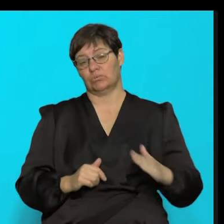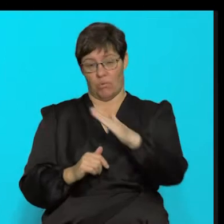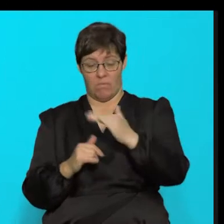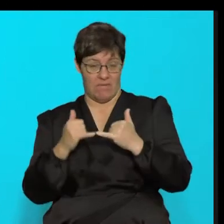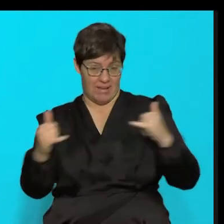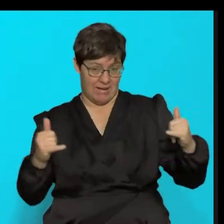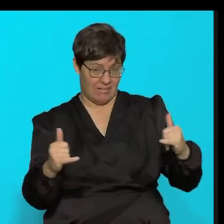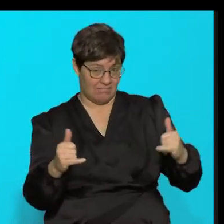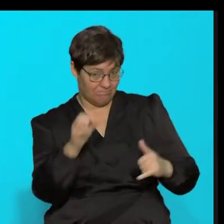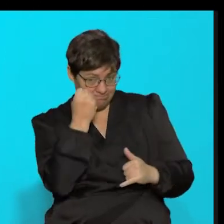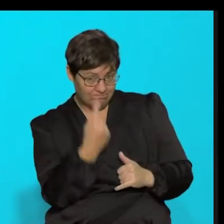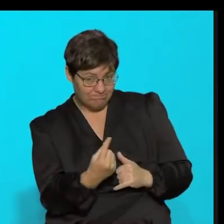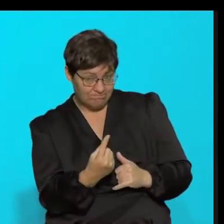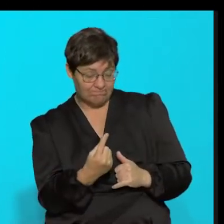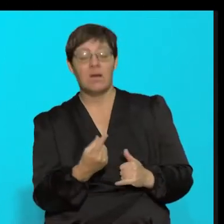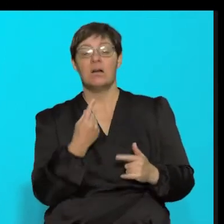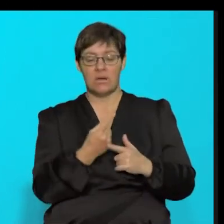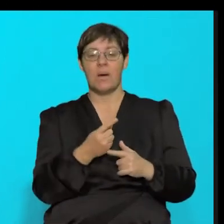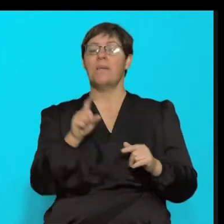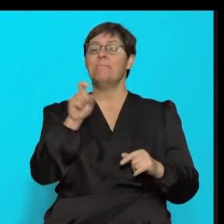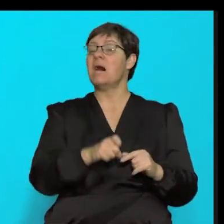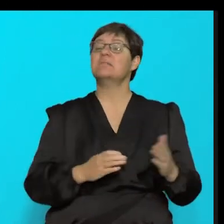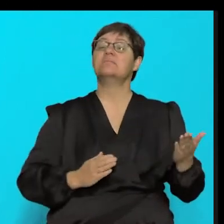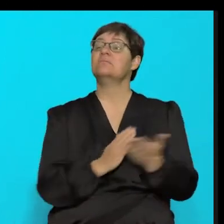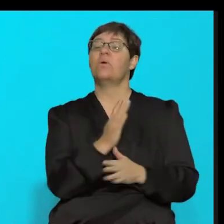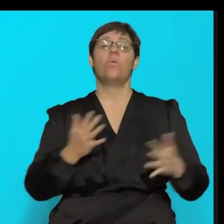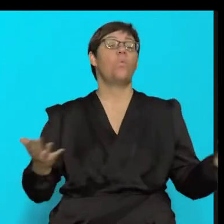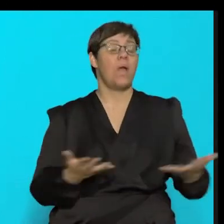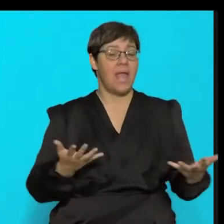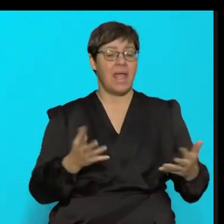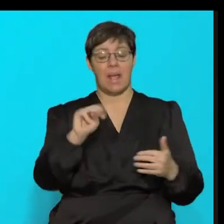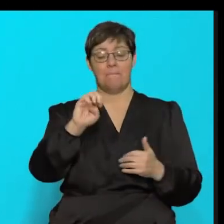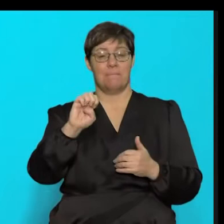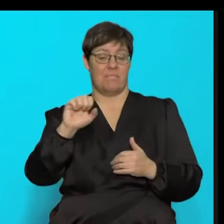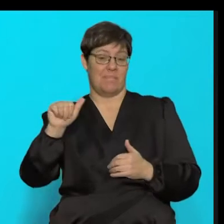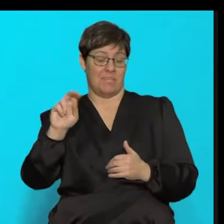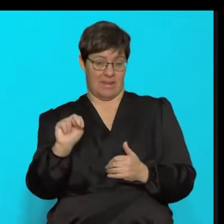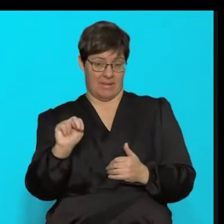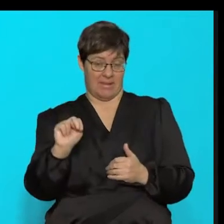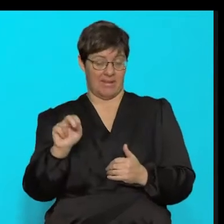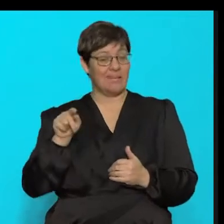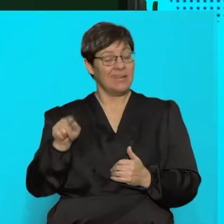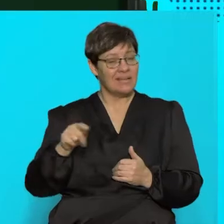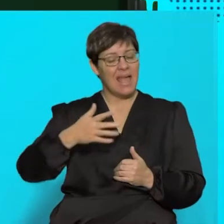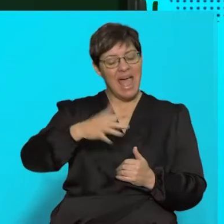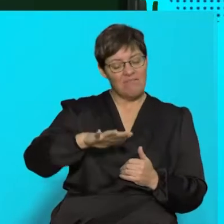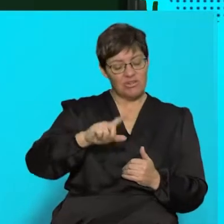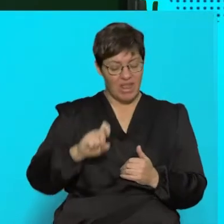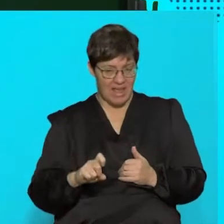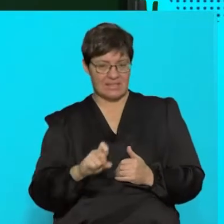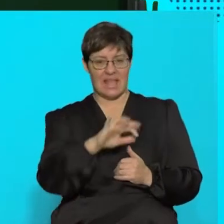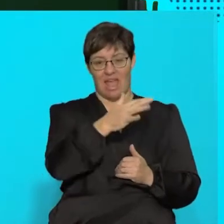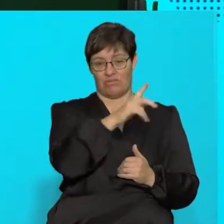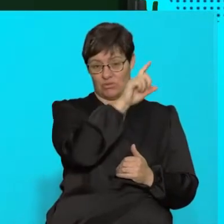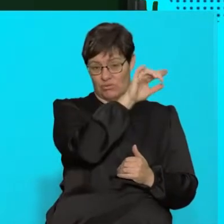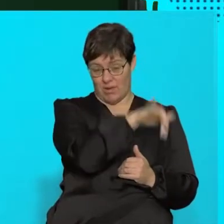line. Are we all together? And we spoke about it must pass through the mean which is average for x and